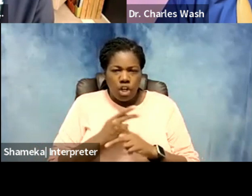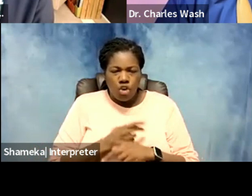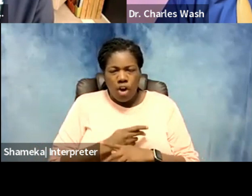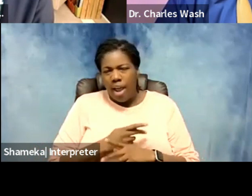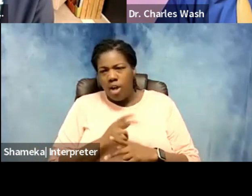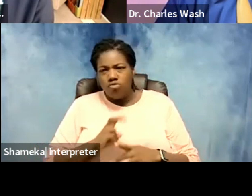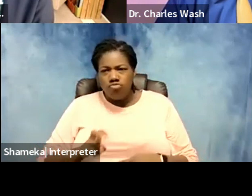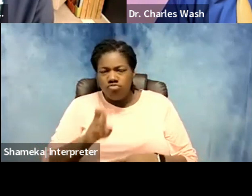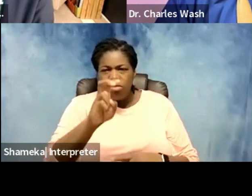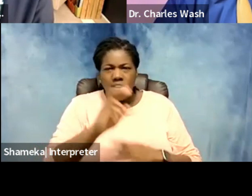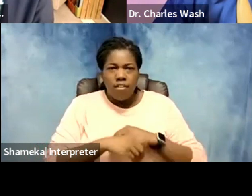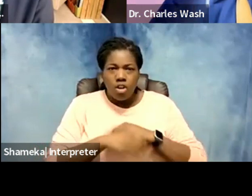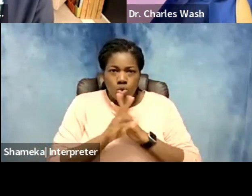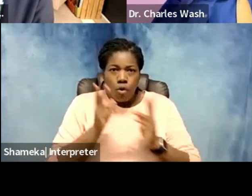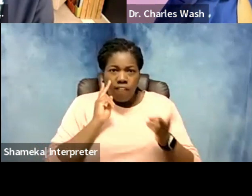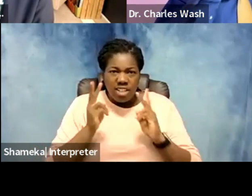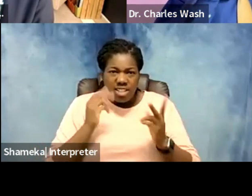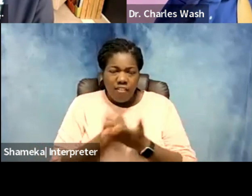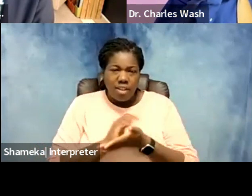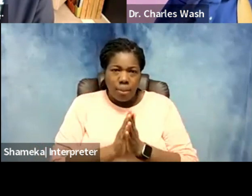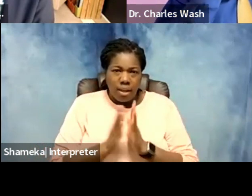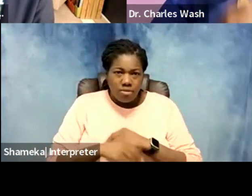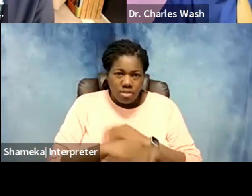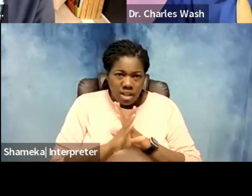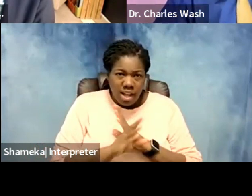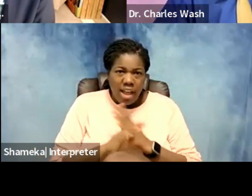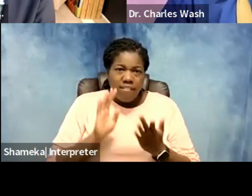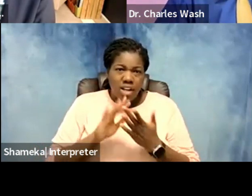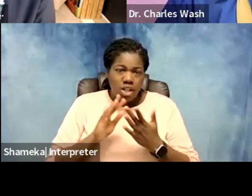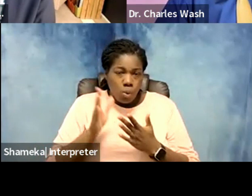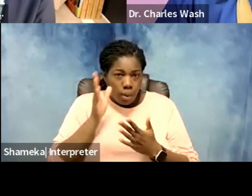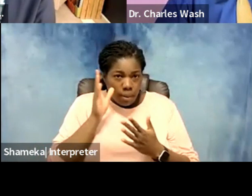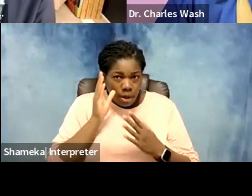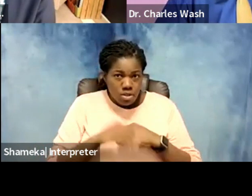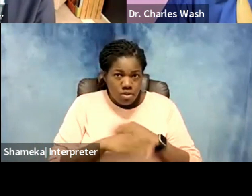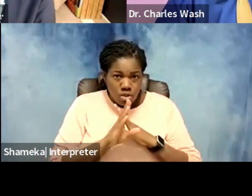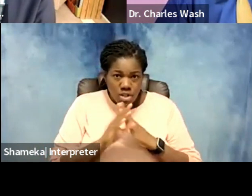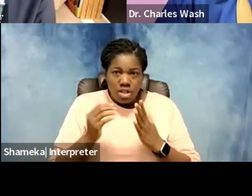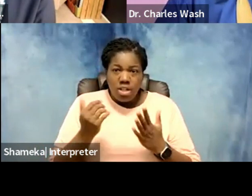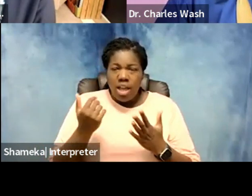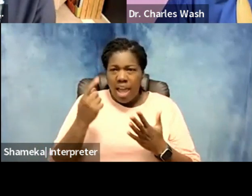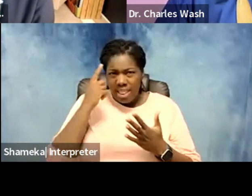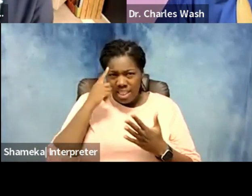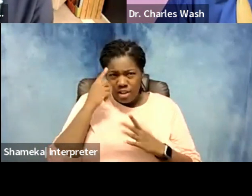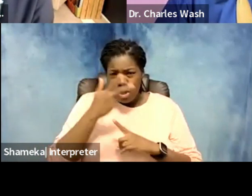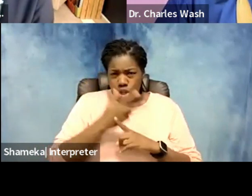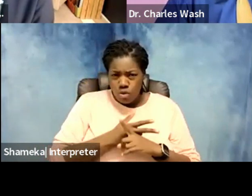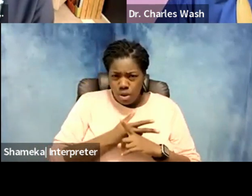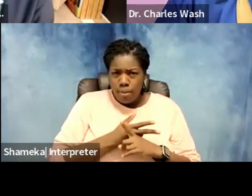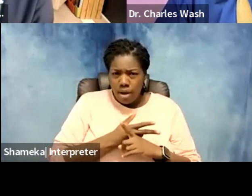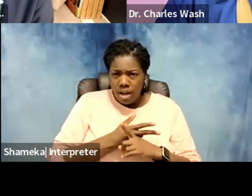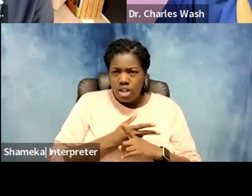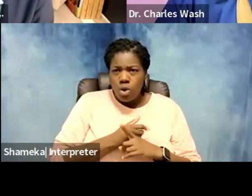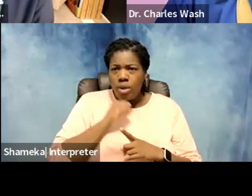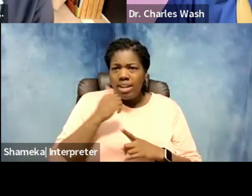of visits and doing everything virtually, having contact with parents virtually, even for, I think it was about a 3-month period, we didn't have